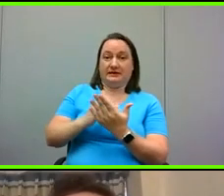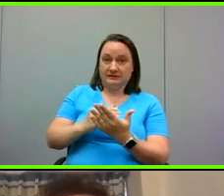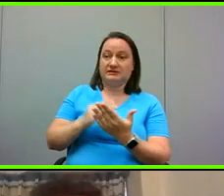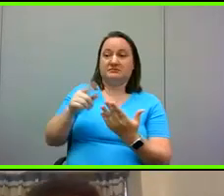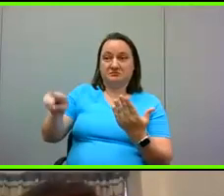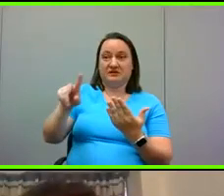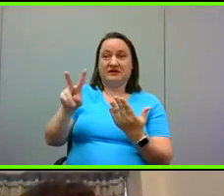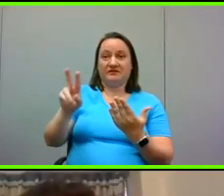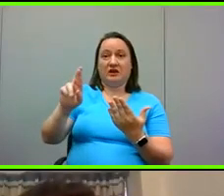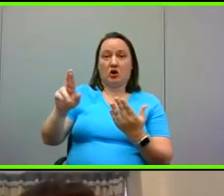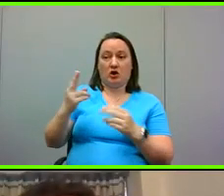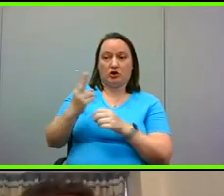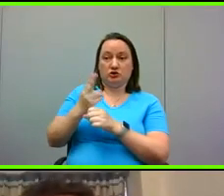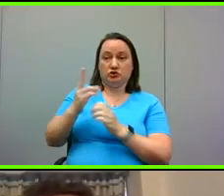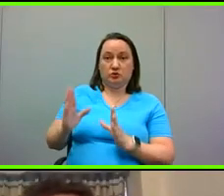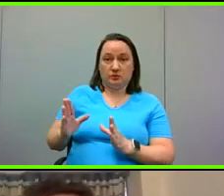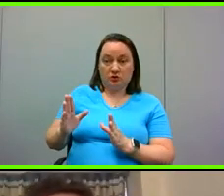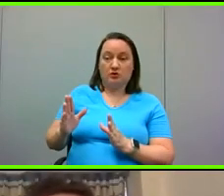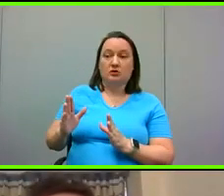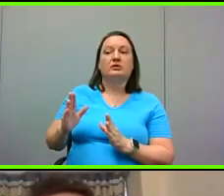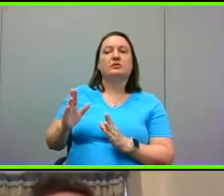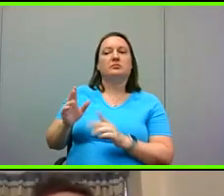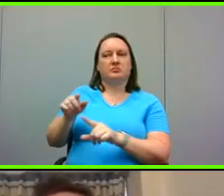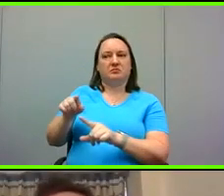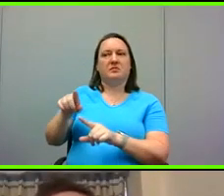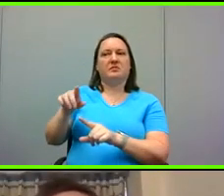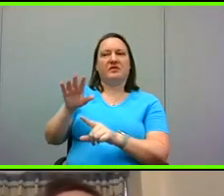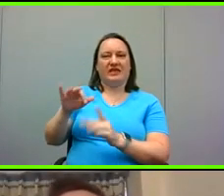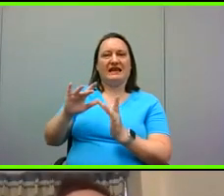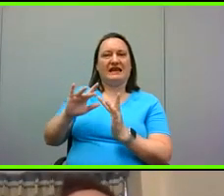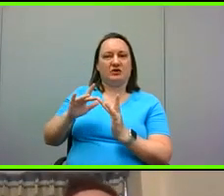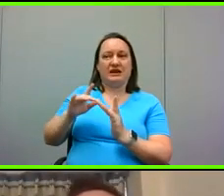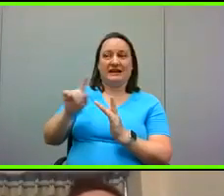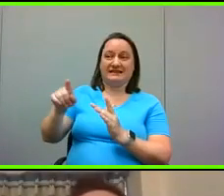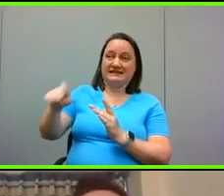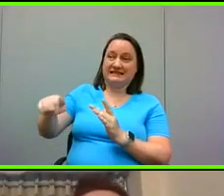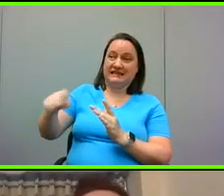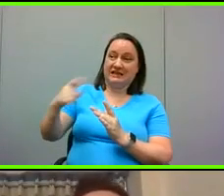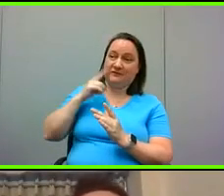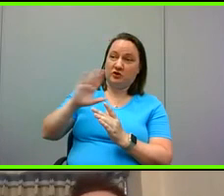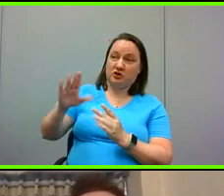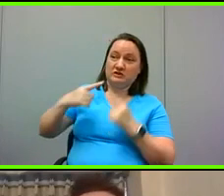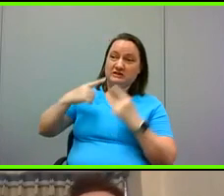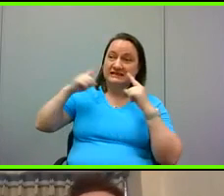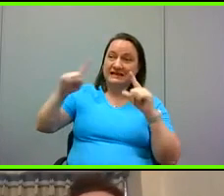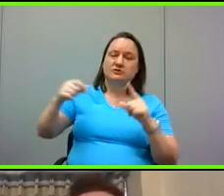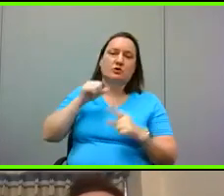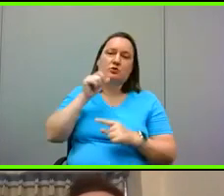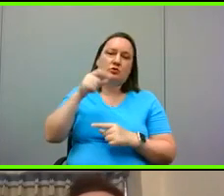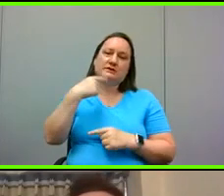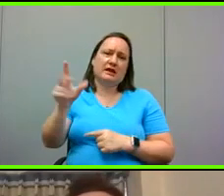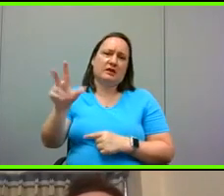them and their success, then we would not say no to something like that. We just have to kind of work out the details.